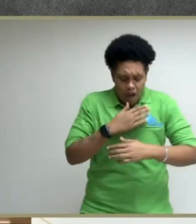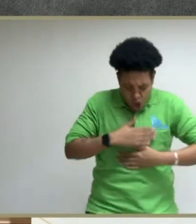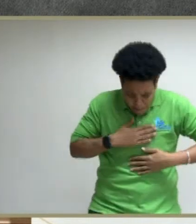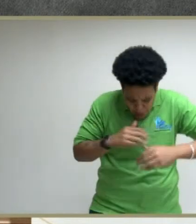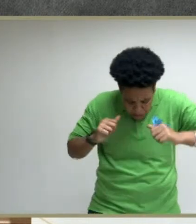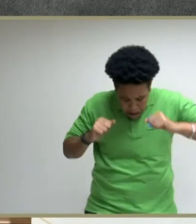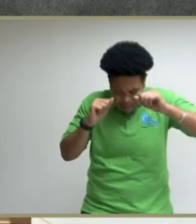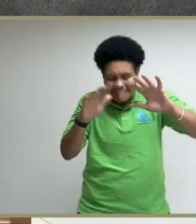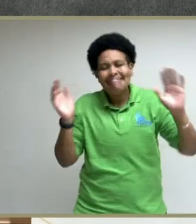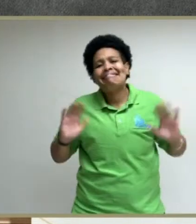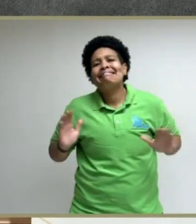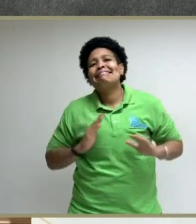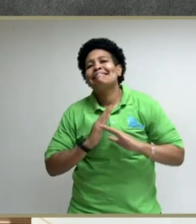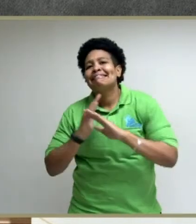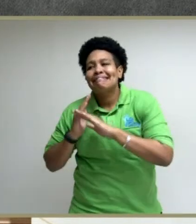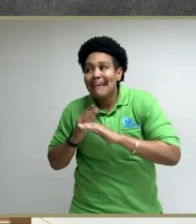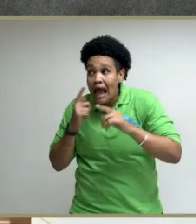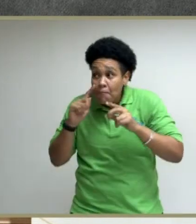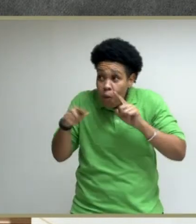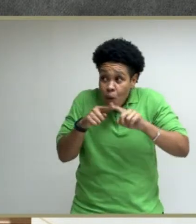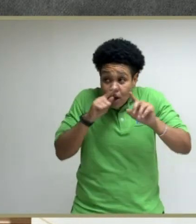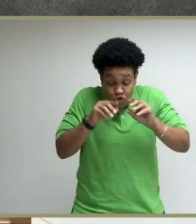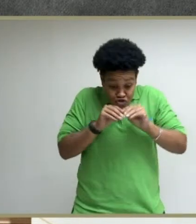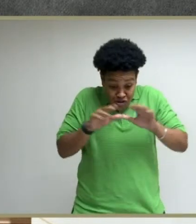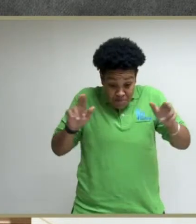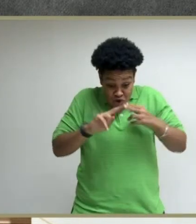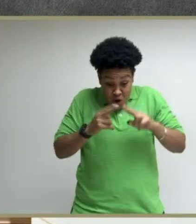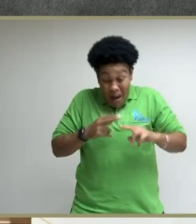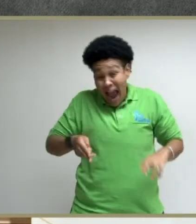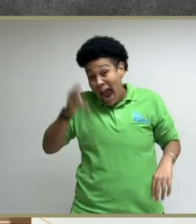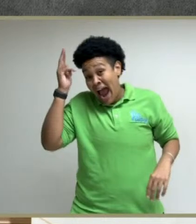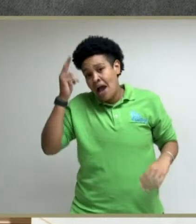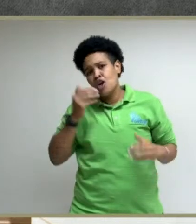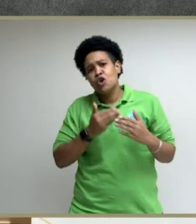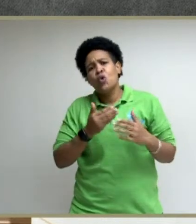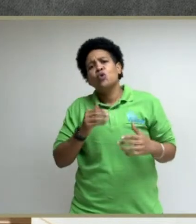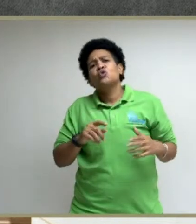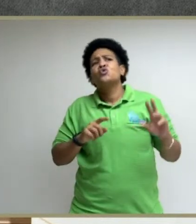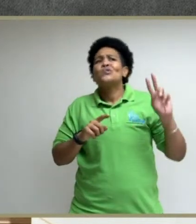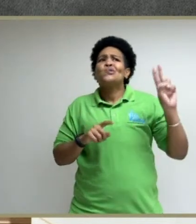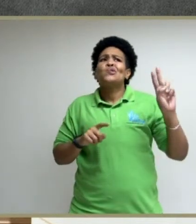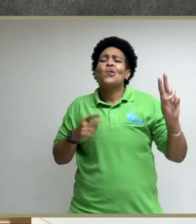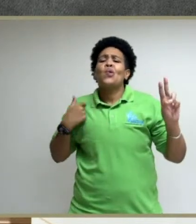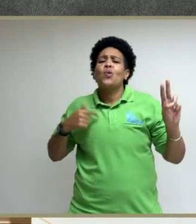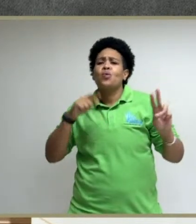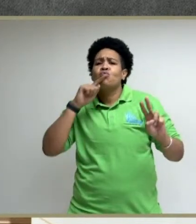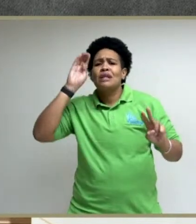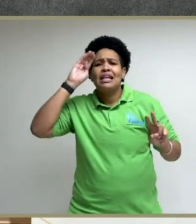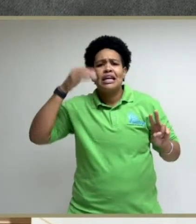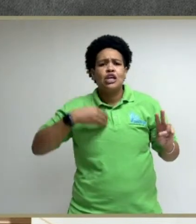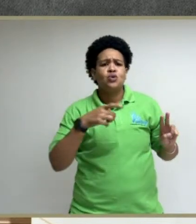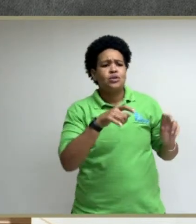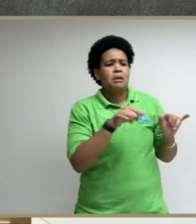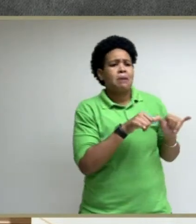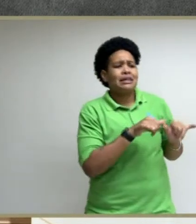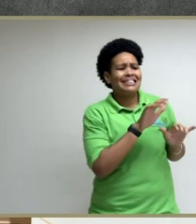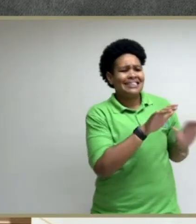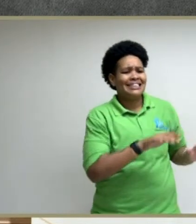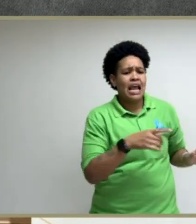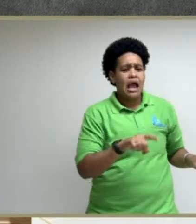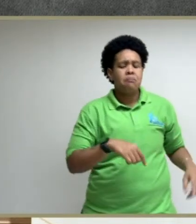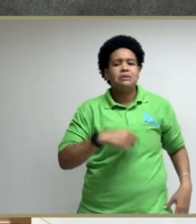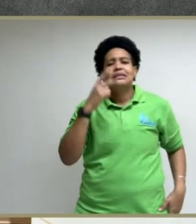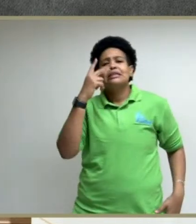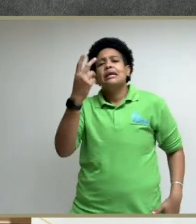amusements, when the reproductive number was high, close to 1 to 2, we would have introduced those measures, and you would see the